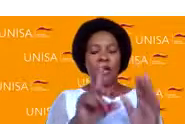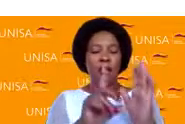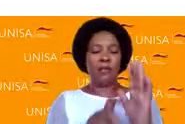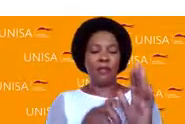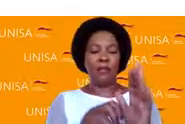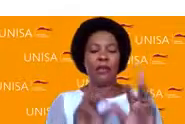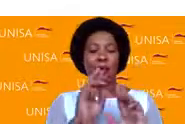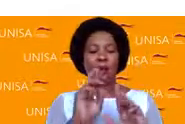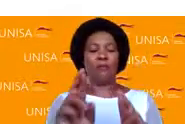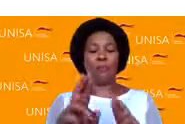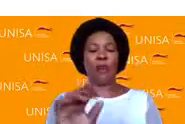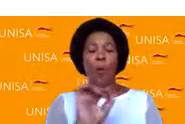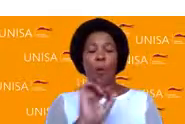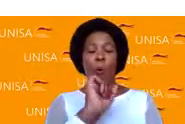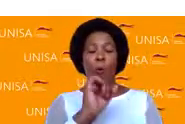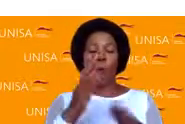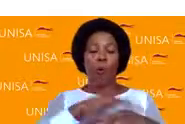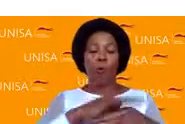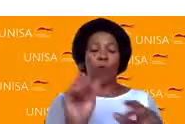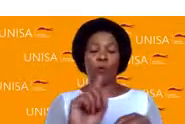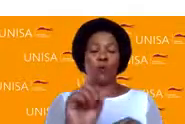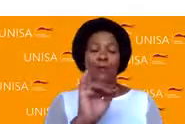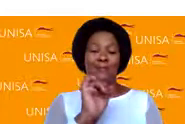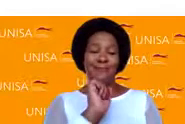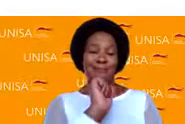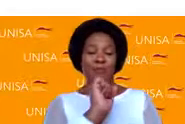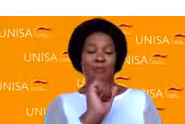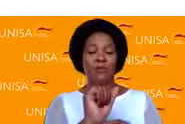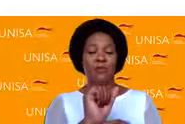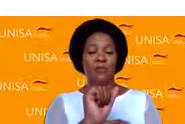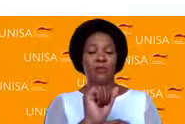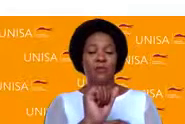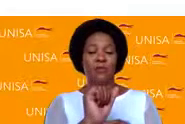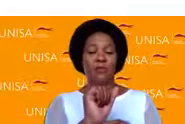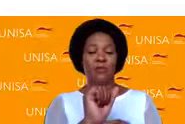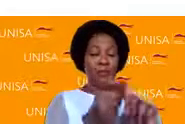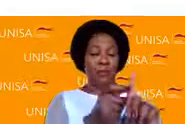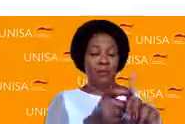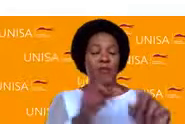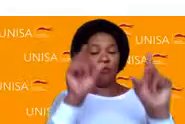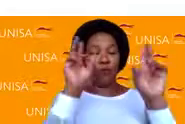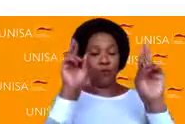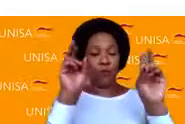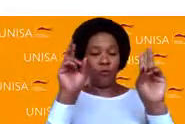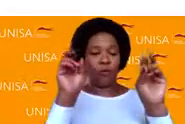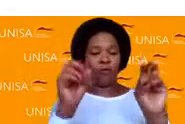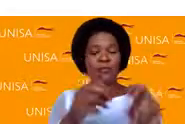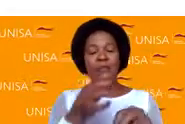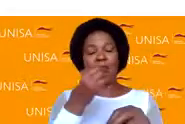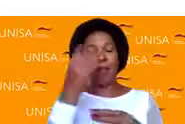reply on his topic and I will reply directly to him. So I'll just say, hello,